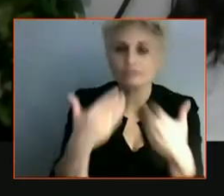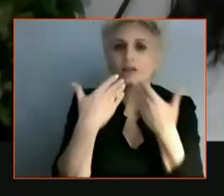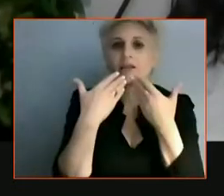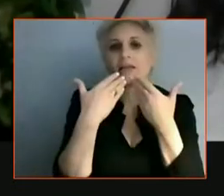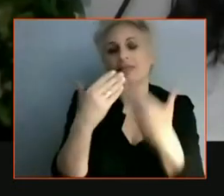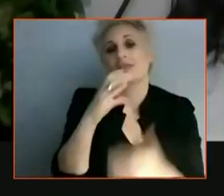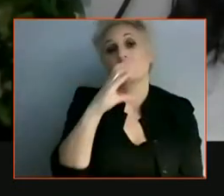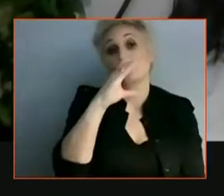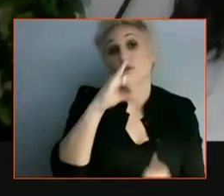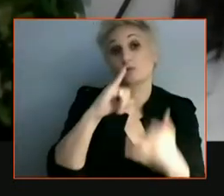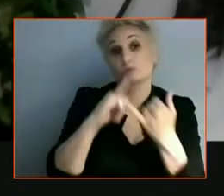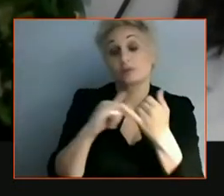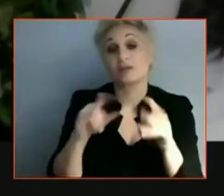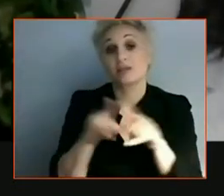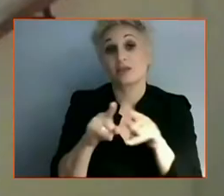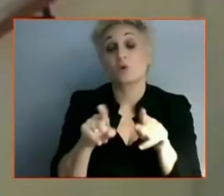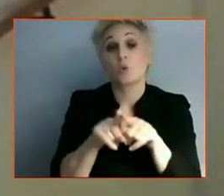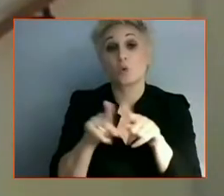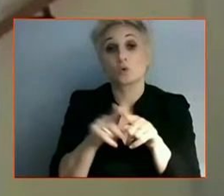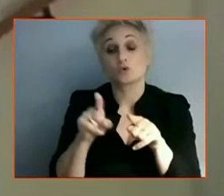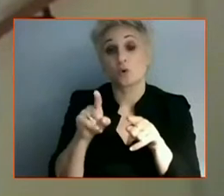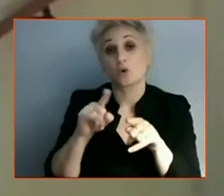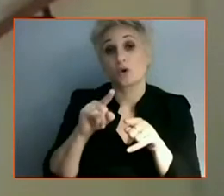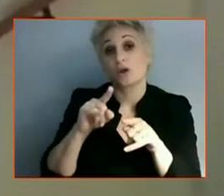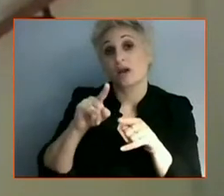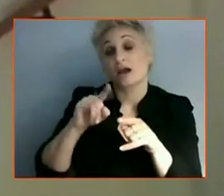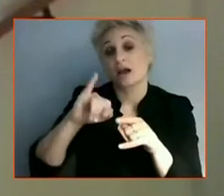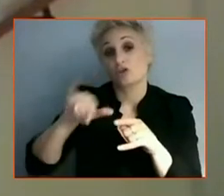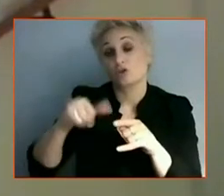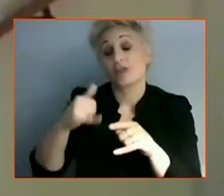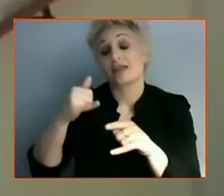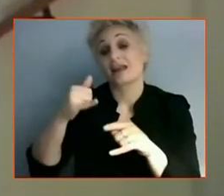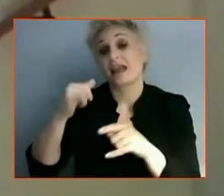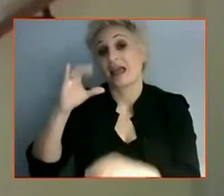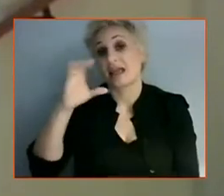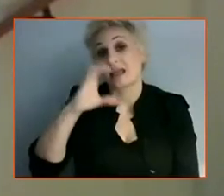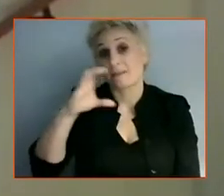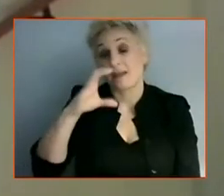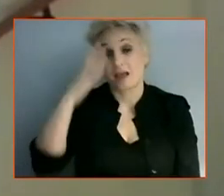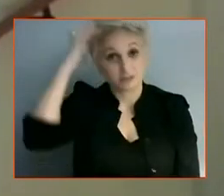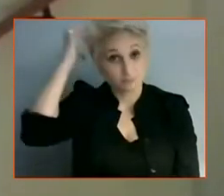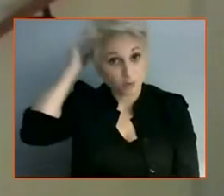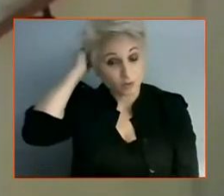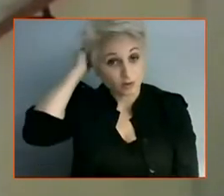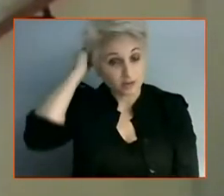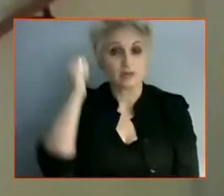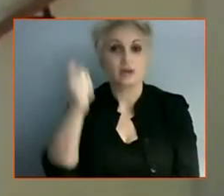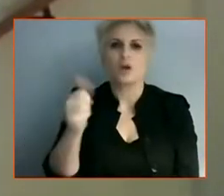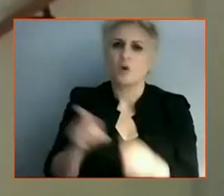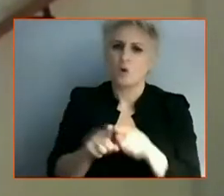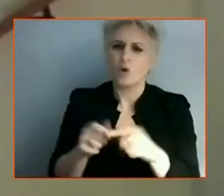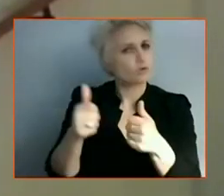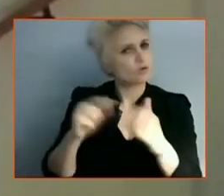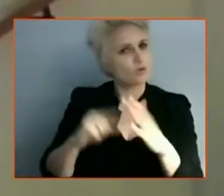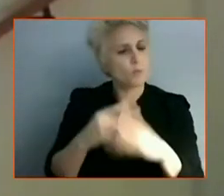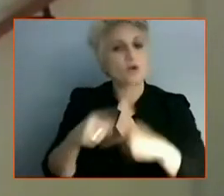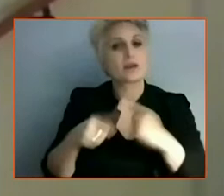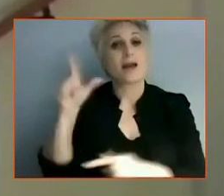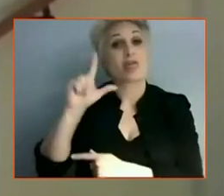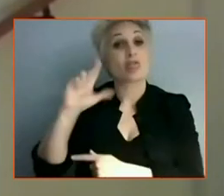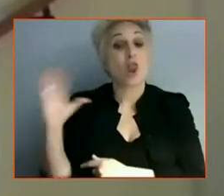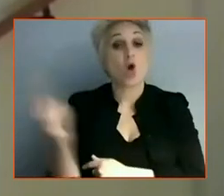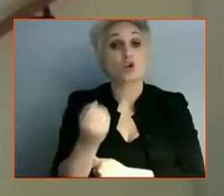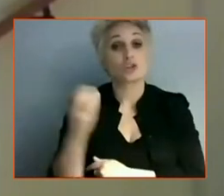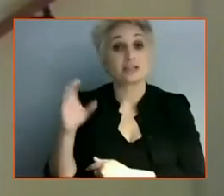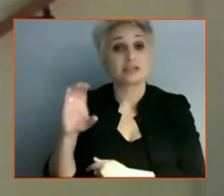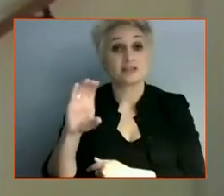Carmel Sepuloni, which is the lotteries, gambling revenues that our arts